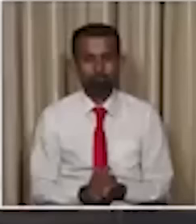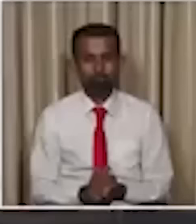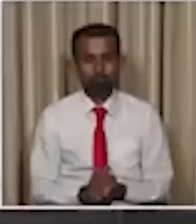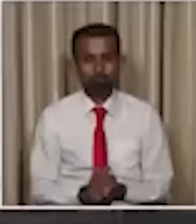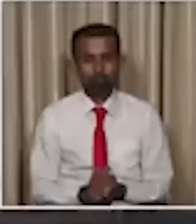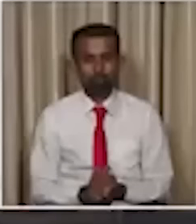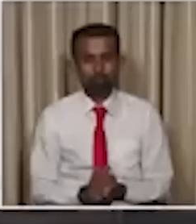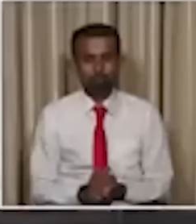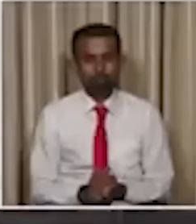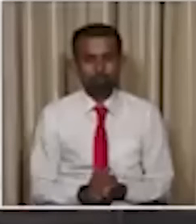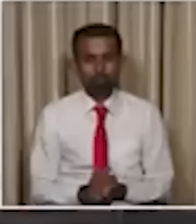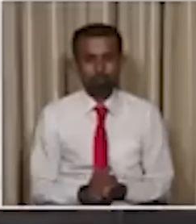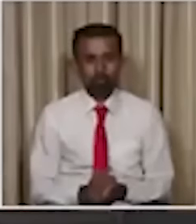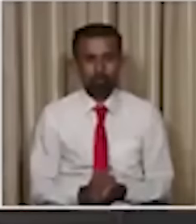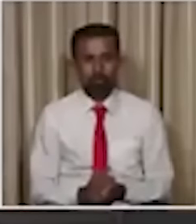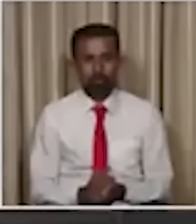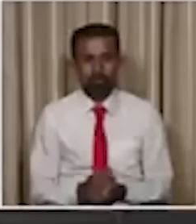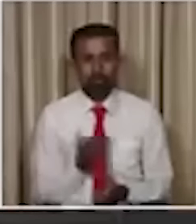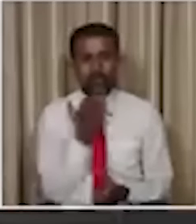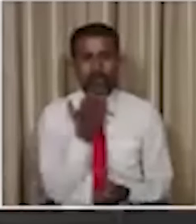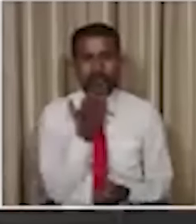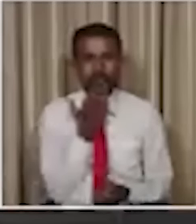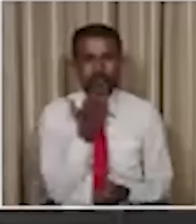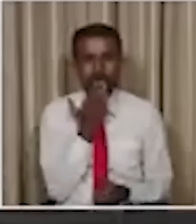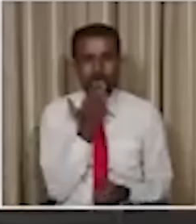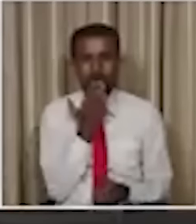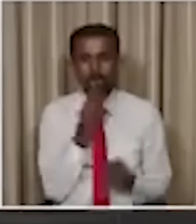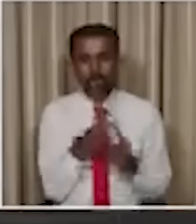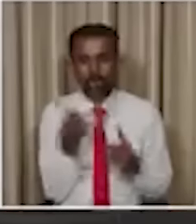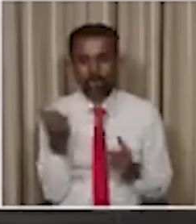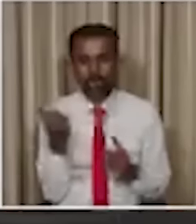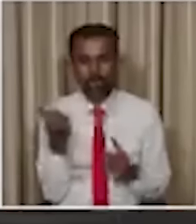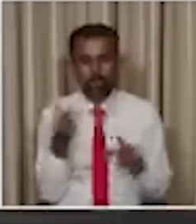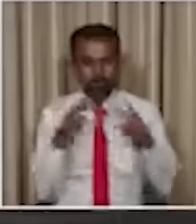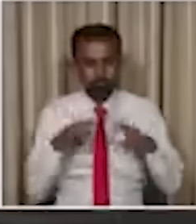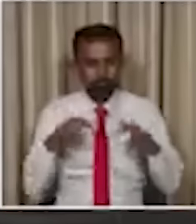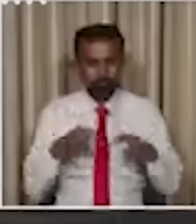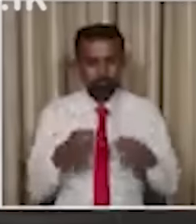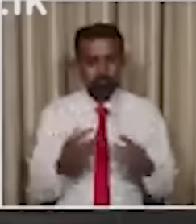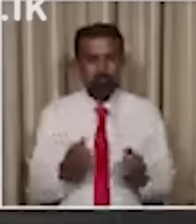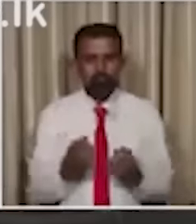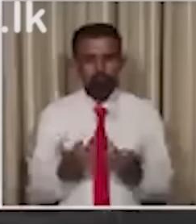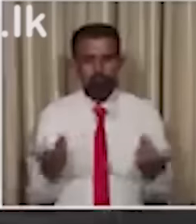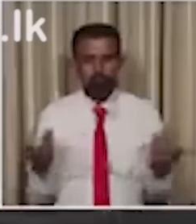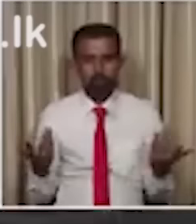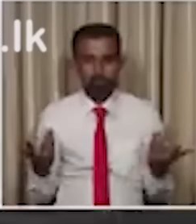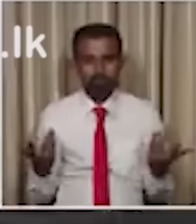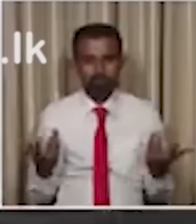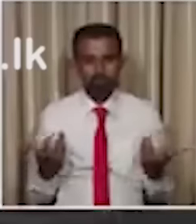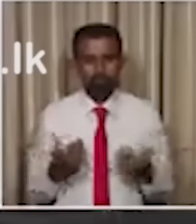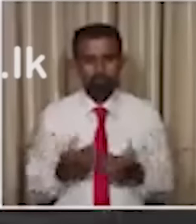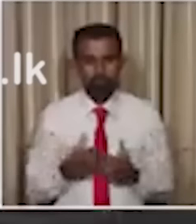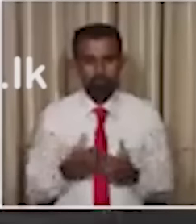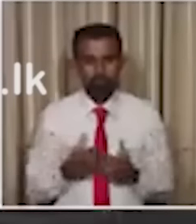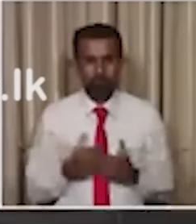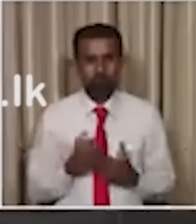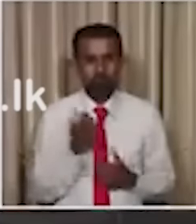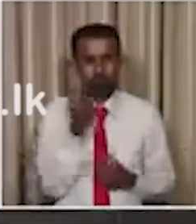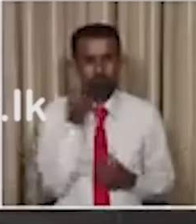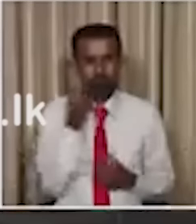the attack. A lipiye podi kallakke man kiwwe. Mewa sampurna Australian Federal Police